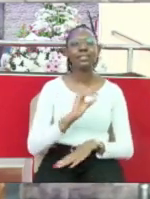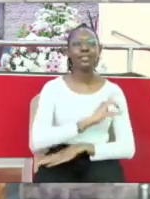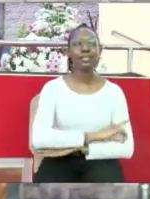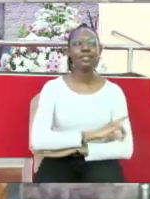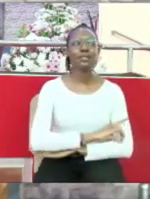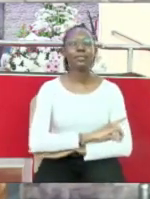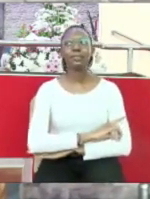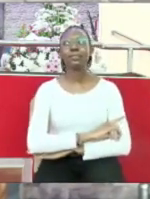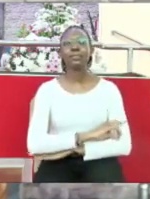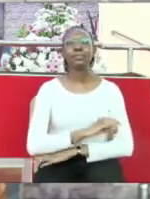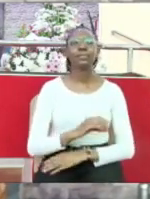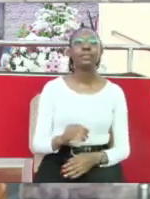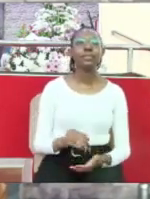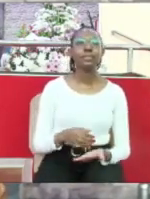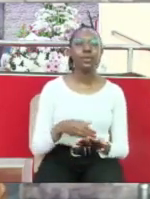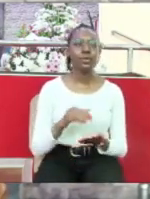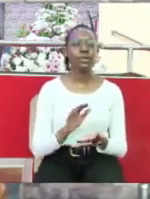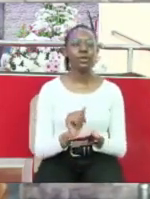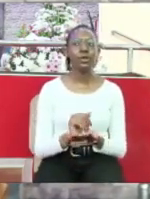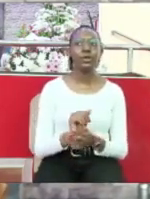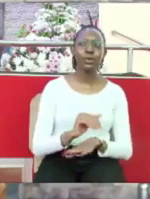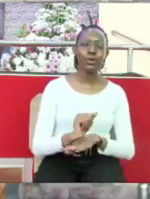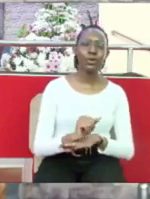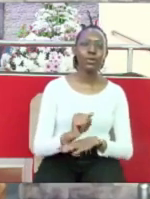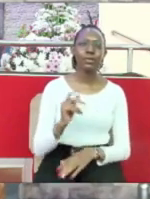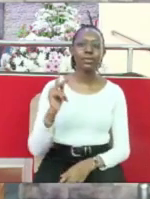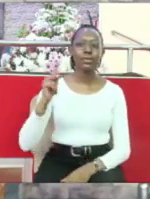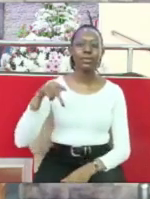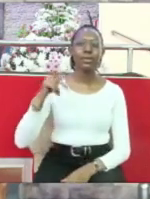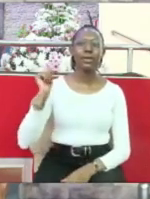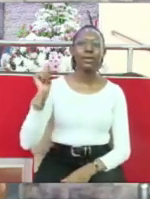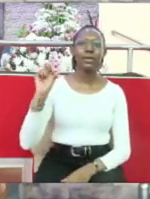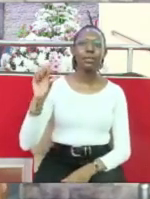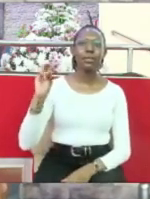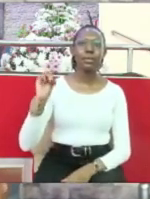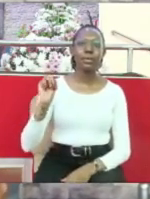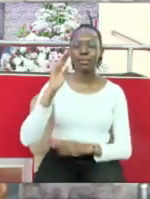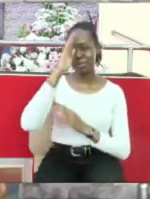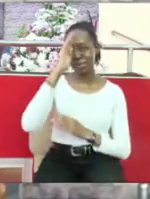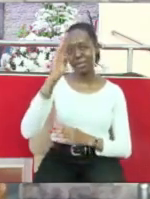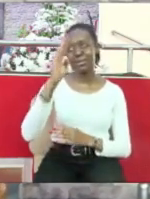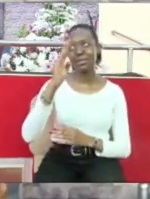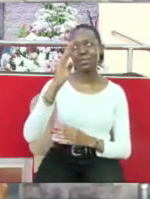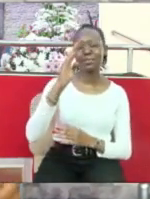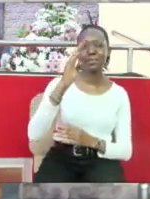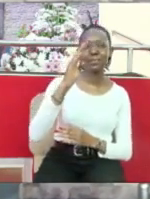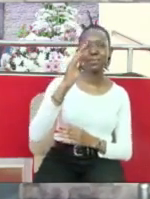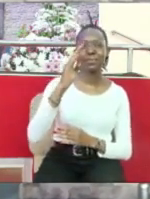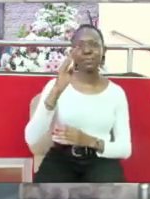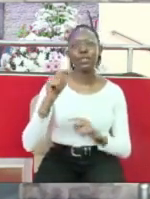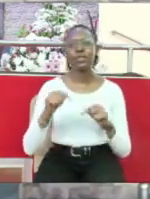Palm Sunday. Inajulikana kama Jumapili ya Mitende. It's a very, very good day. Ni siku nzuri sana. A